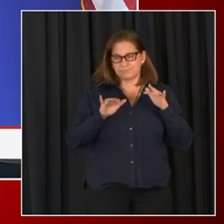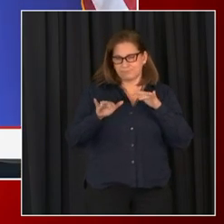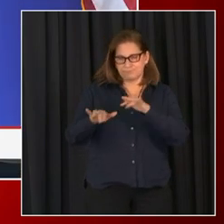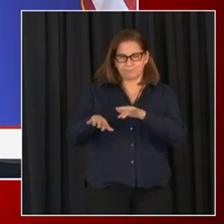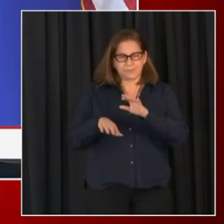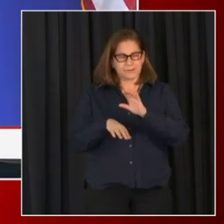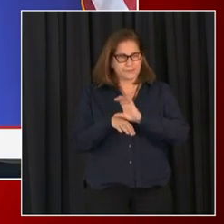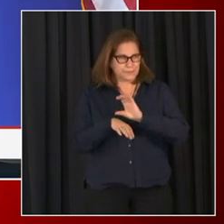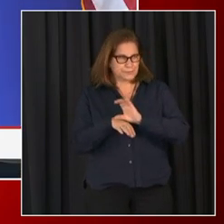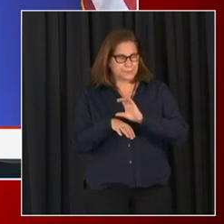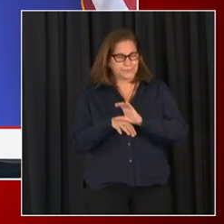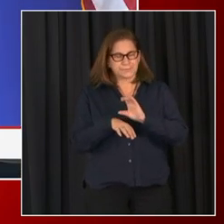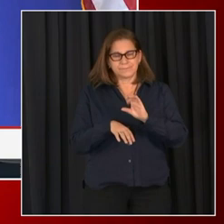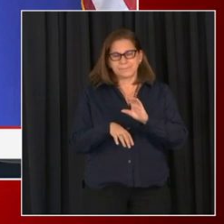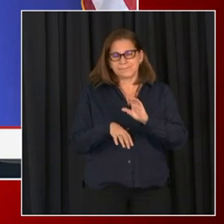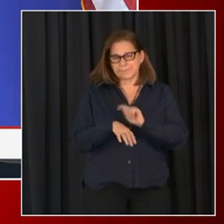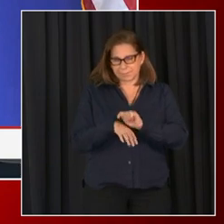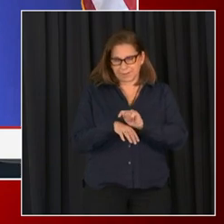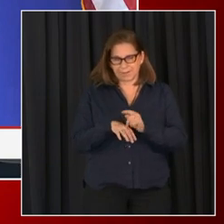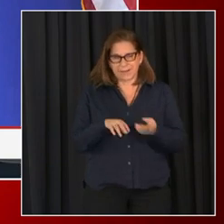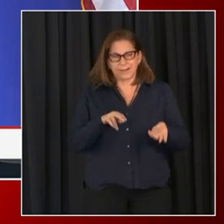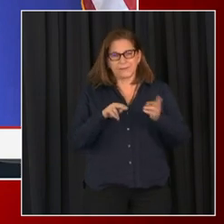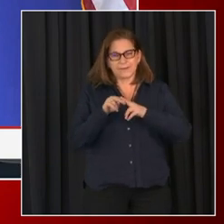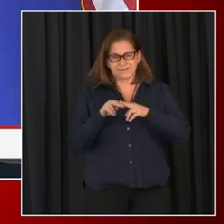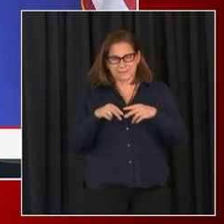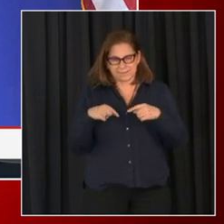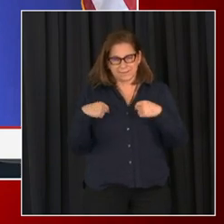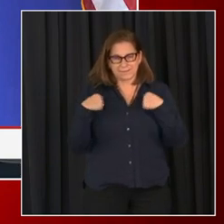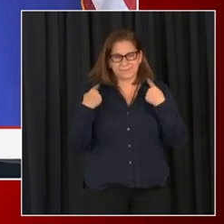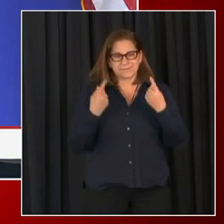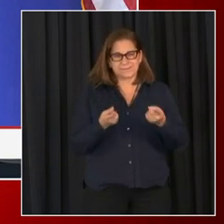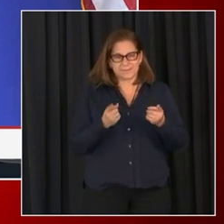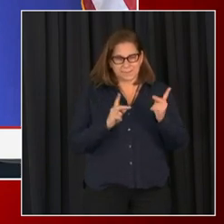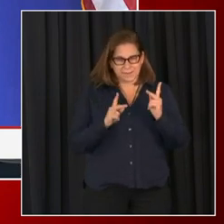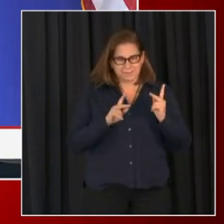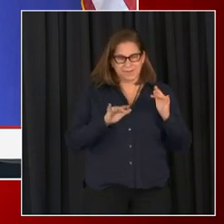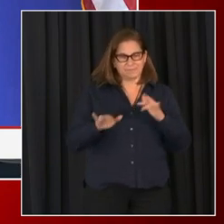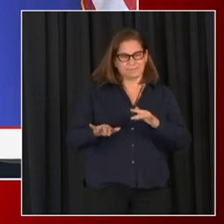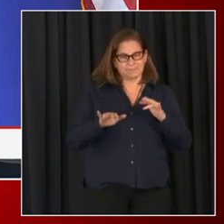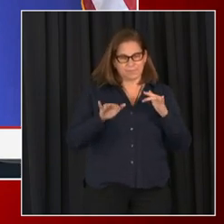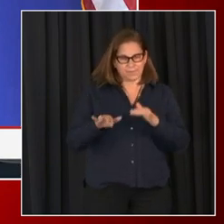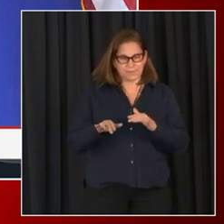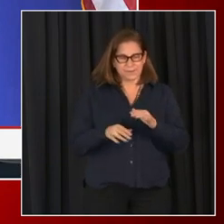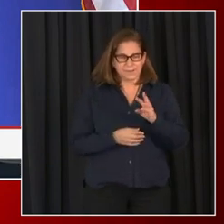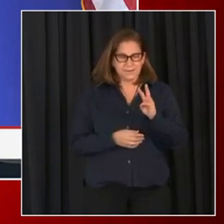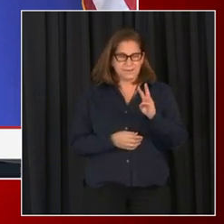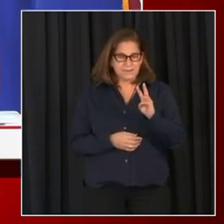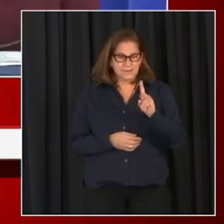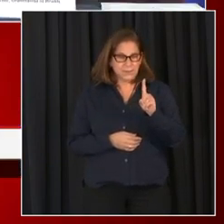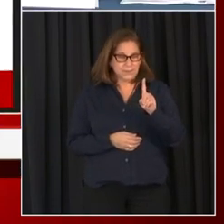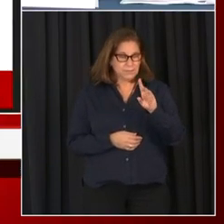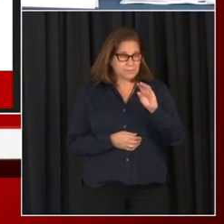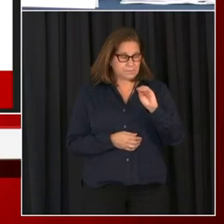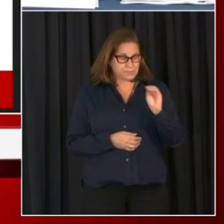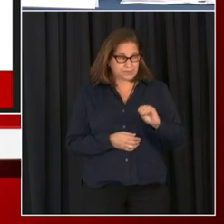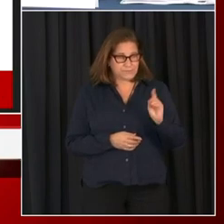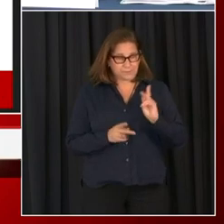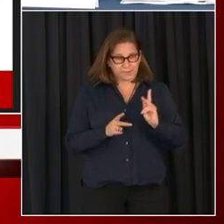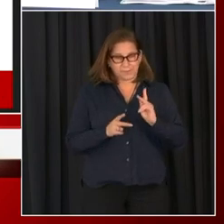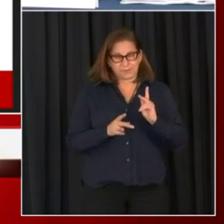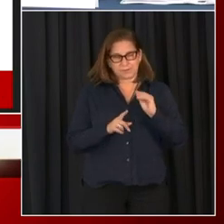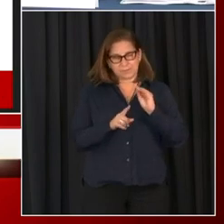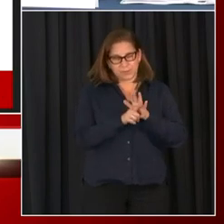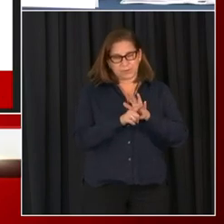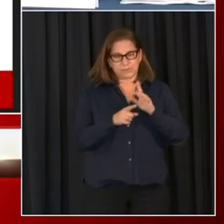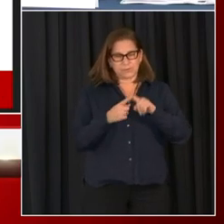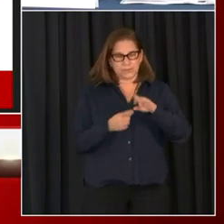broadly as a category. They ticked up to 6.1%. However, they are not